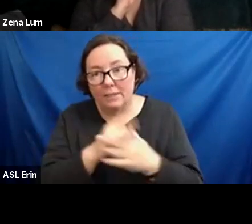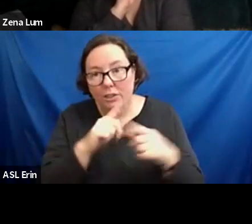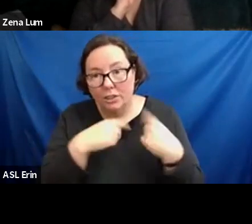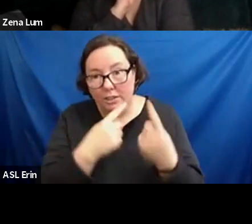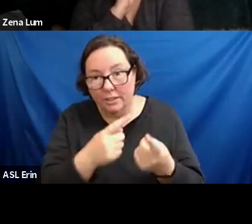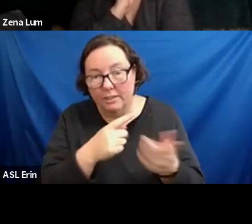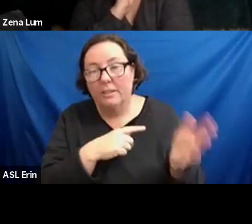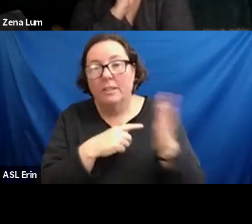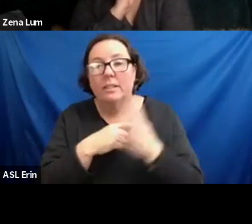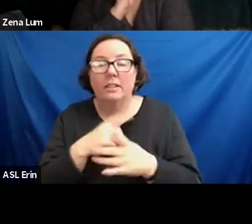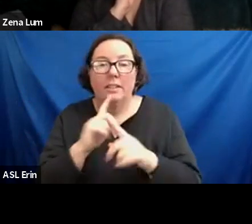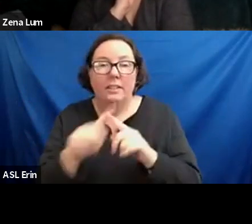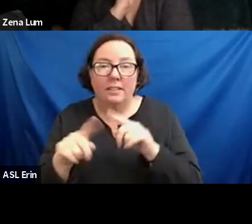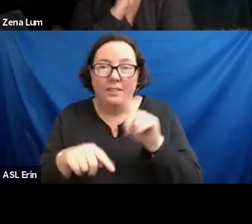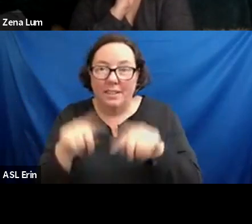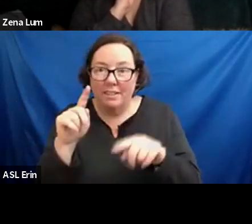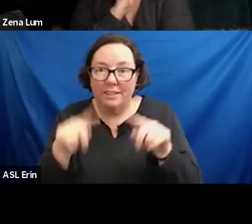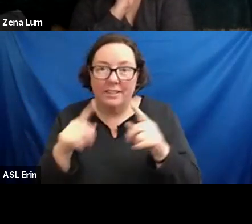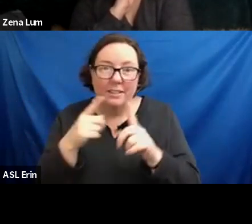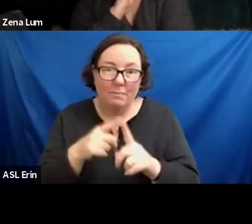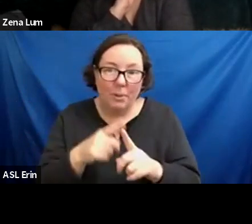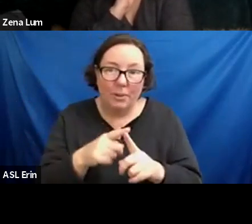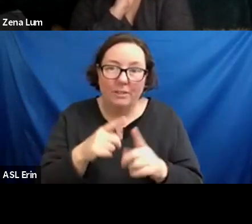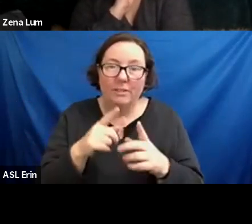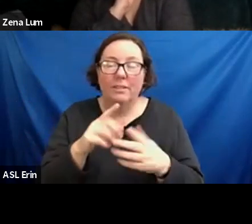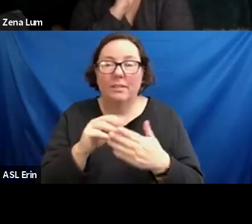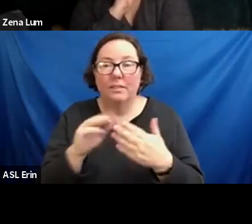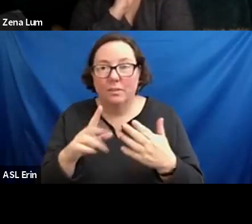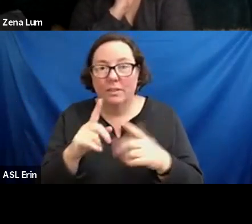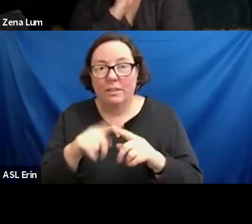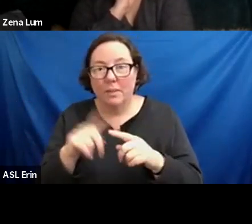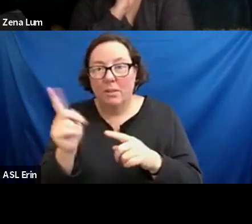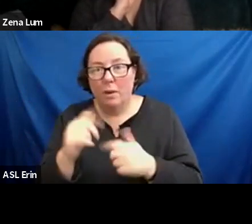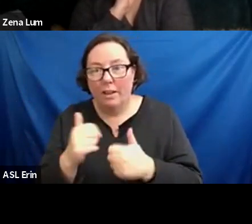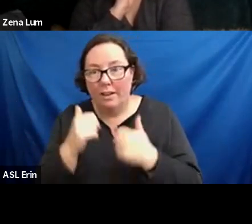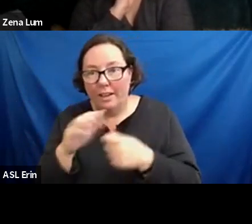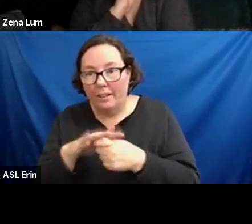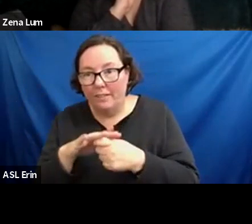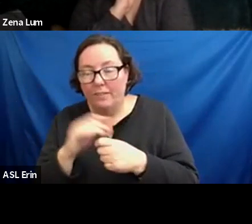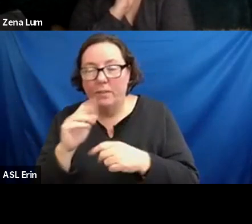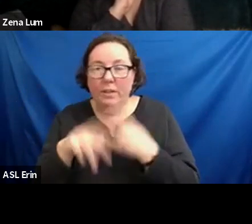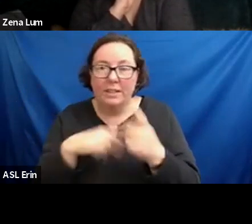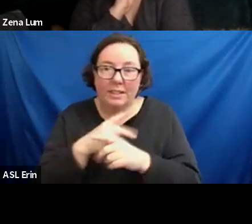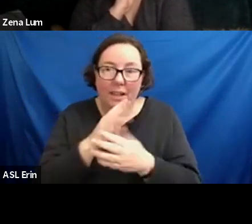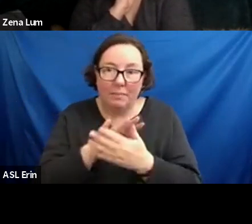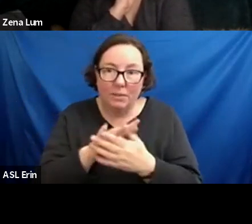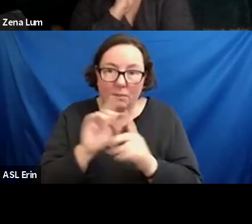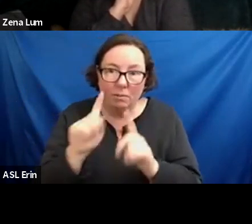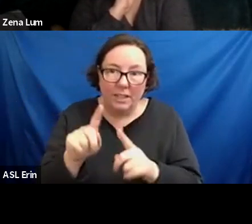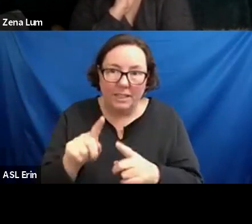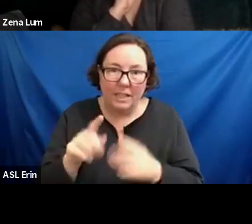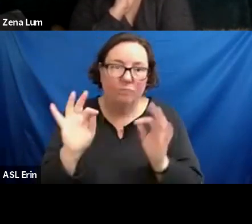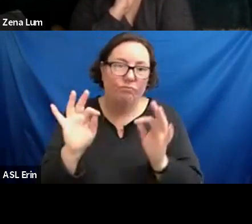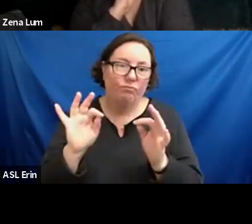And then they had some differentiation with the ability of students to be able to earn extra points by school type. And I think that's something